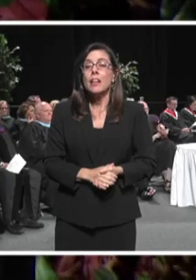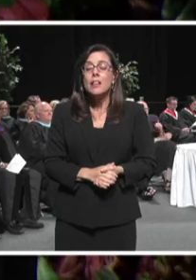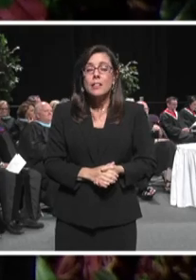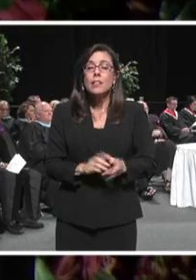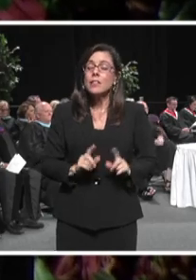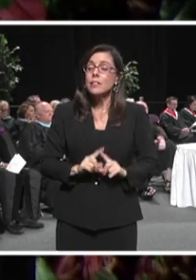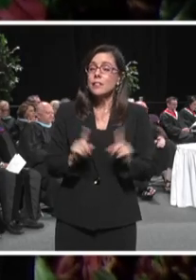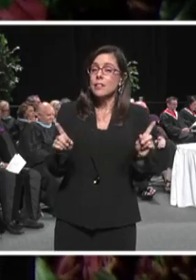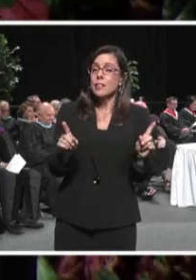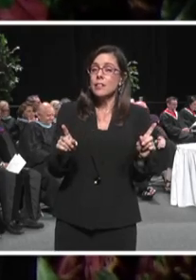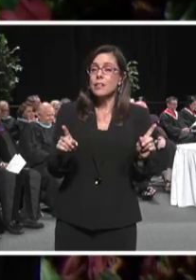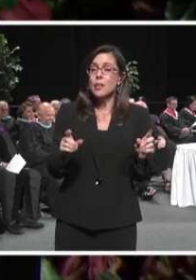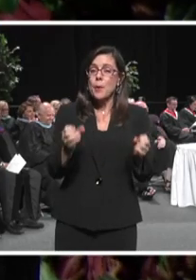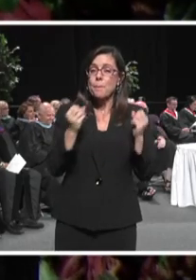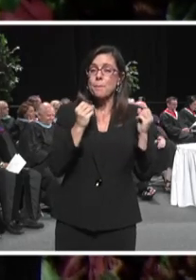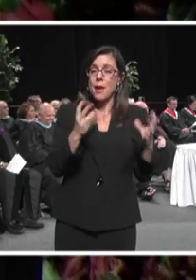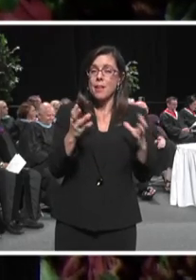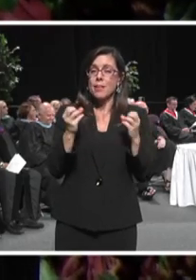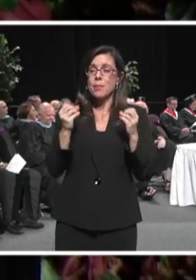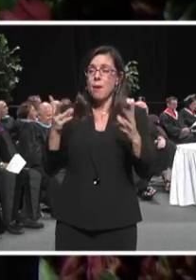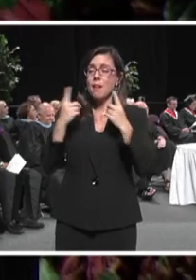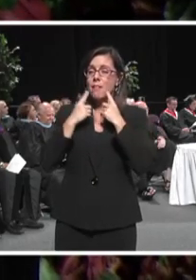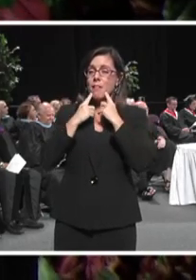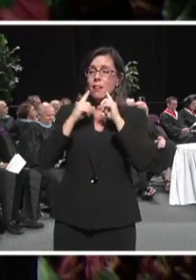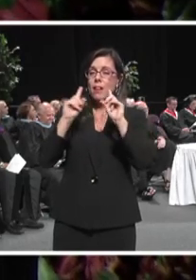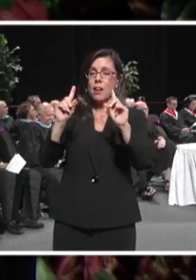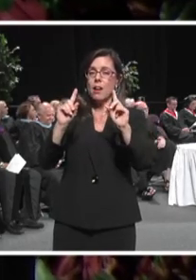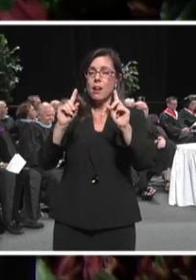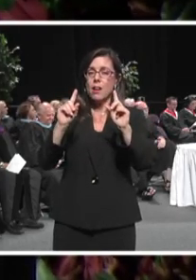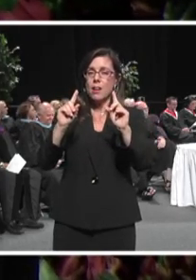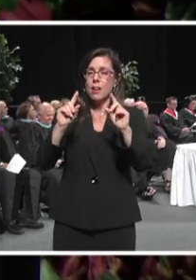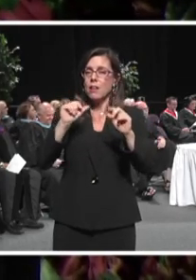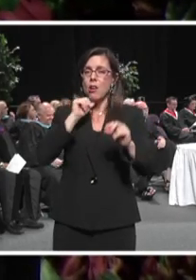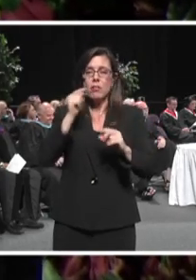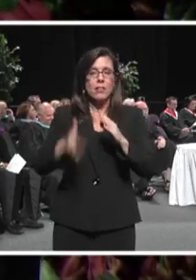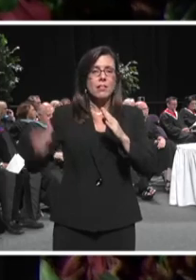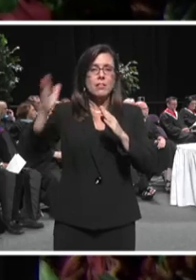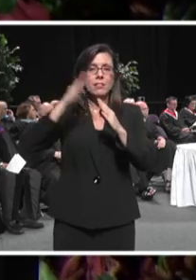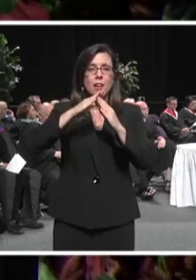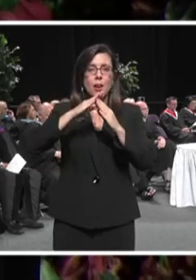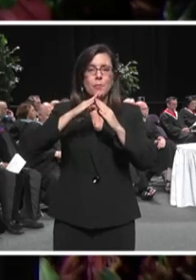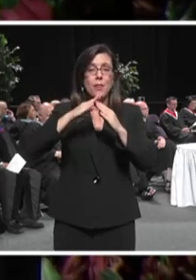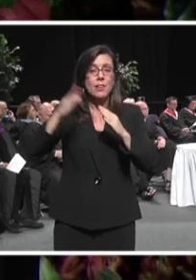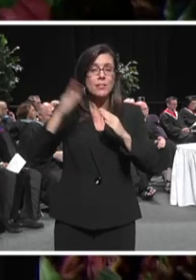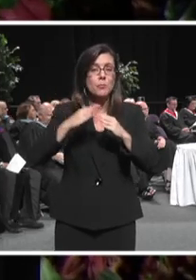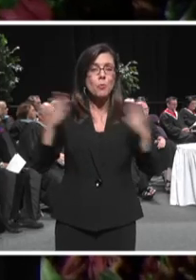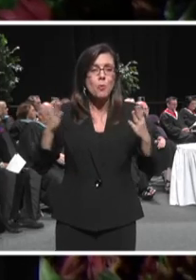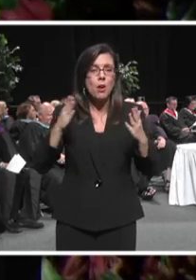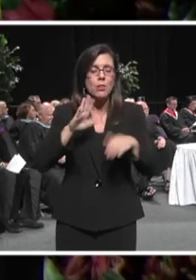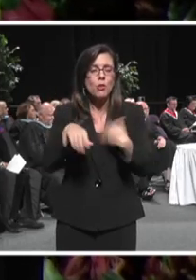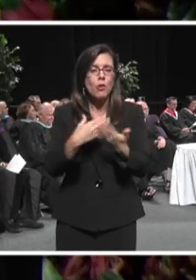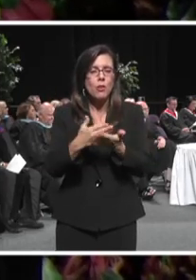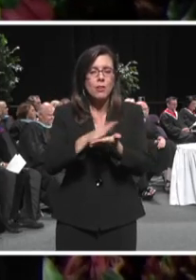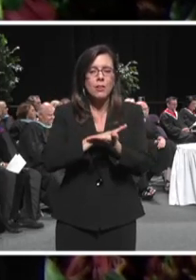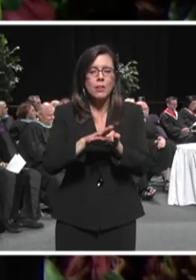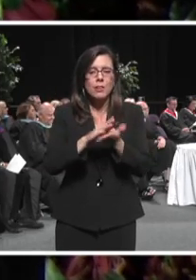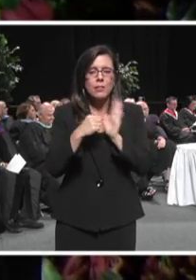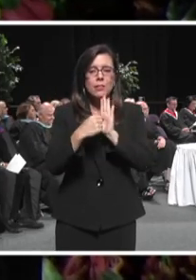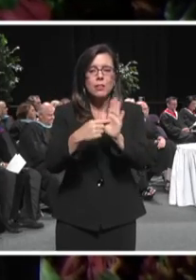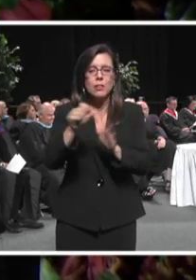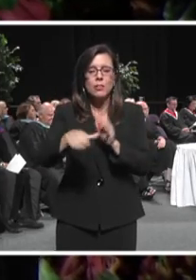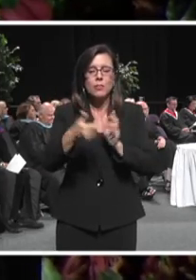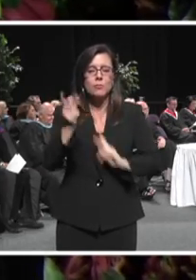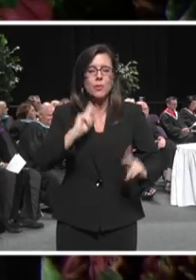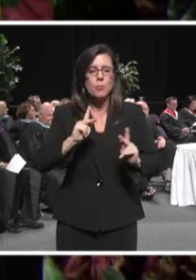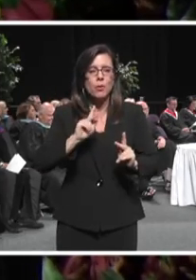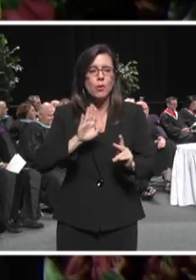Yet, your many, many accomplishments are secondary to the kindness that you have shown to others, the school spirit you